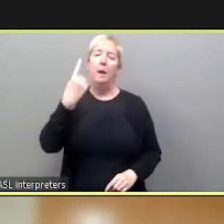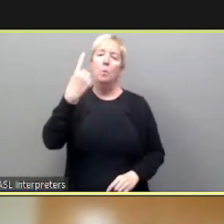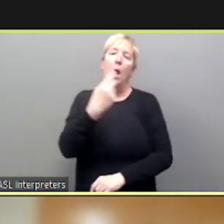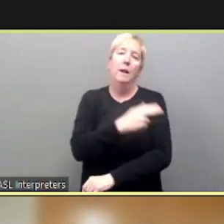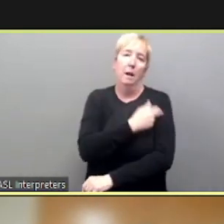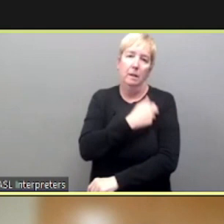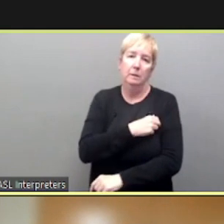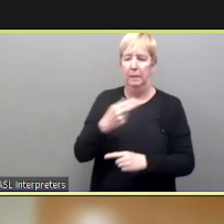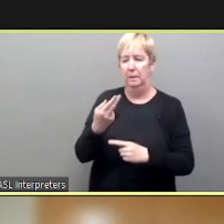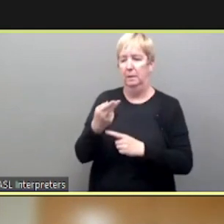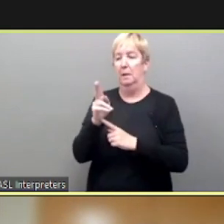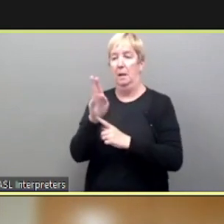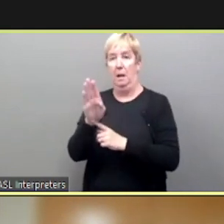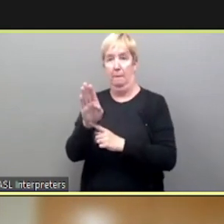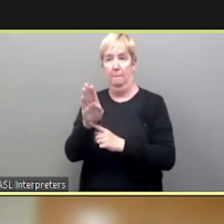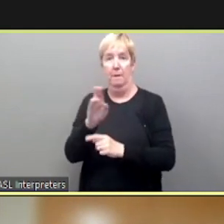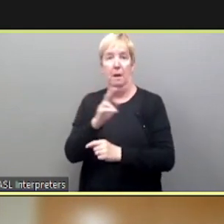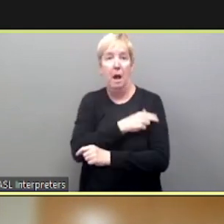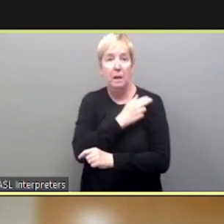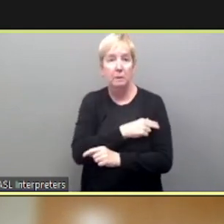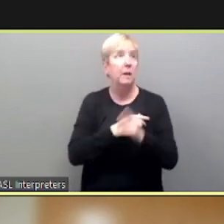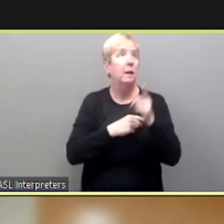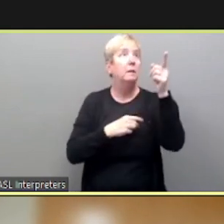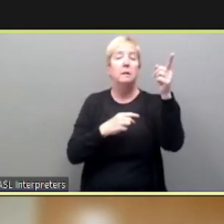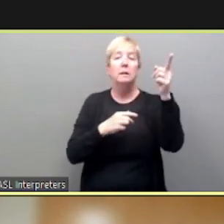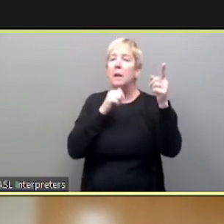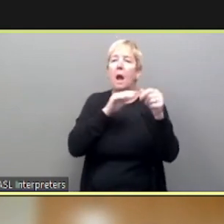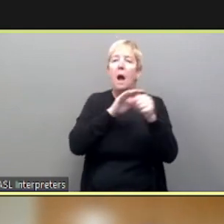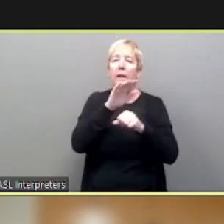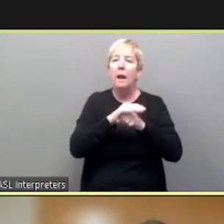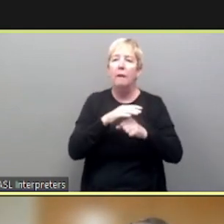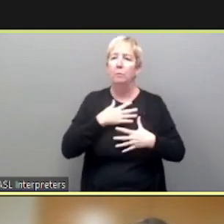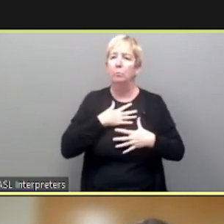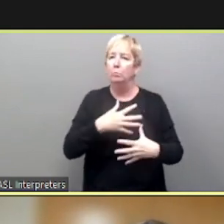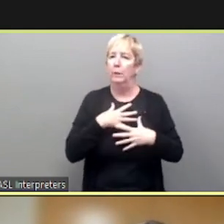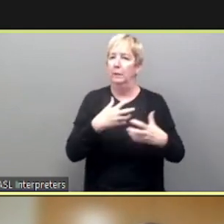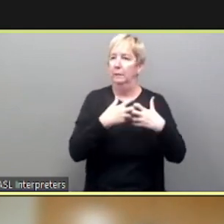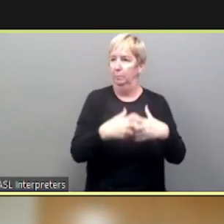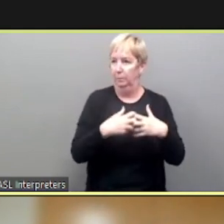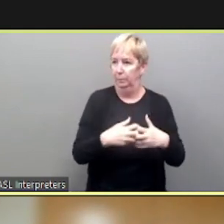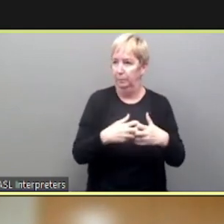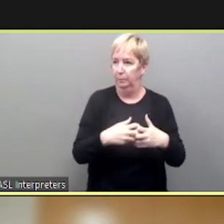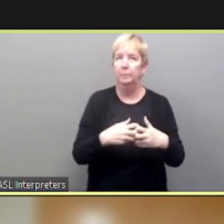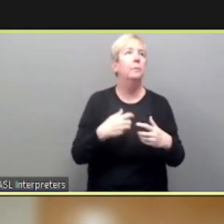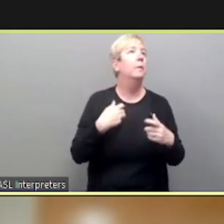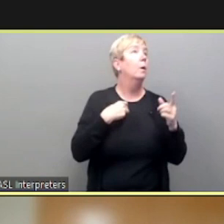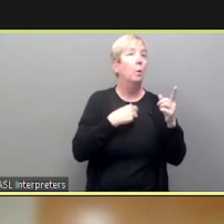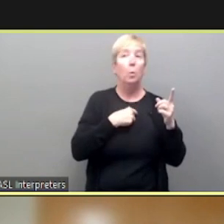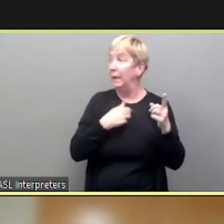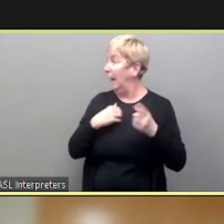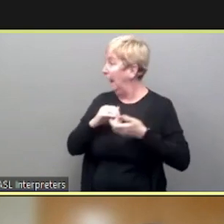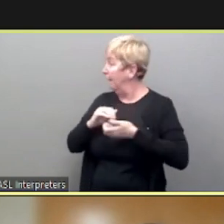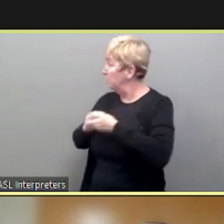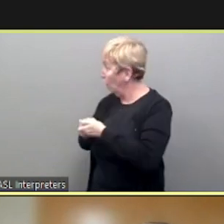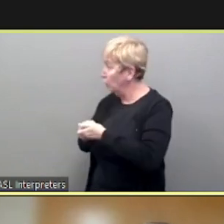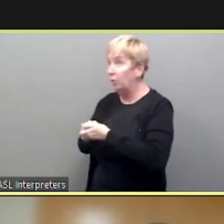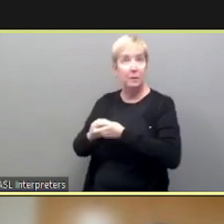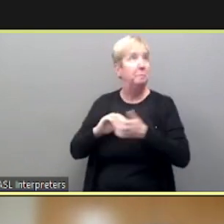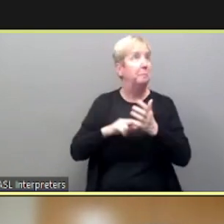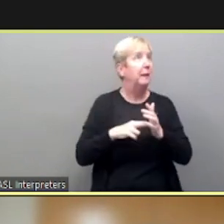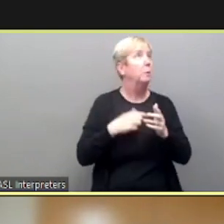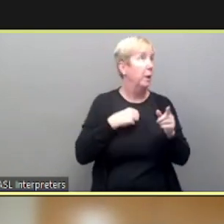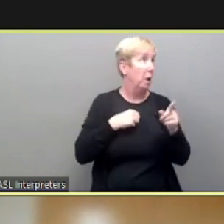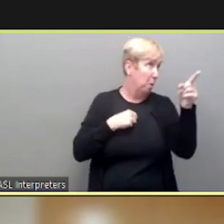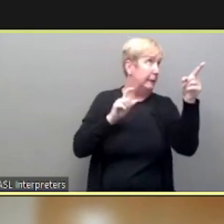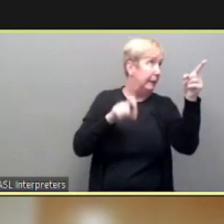hub hospital actually, that was running low on ventilators. Because of our partnership and collaboration, there was another hub hospital that had